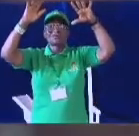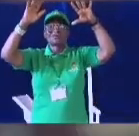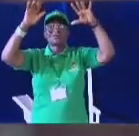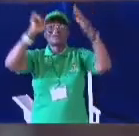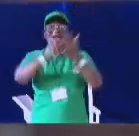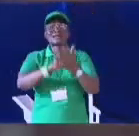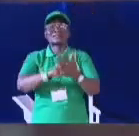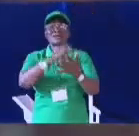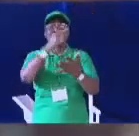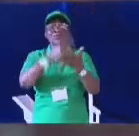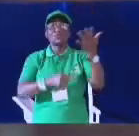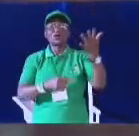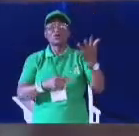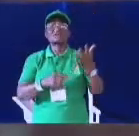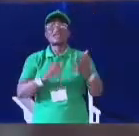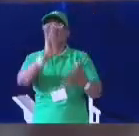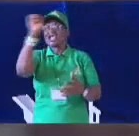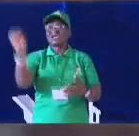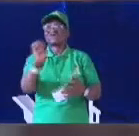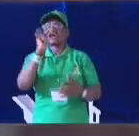that whatever is in you